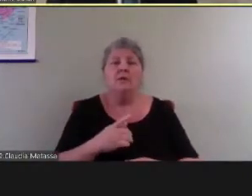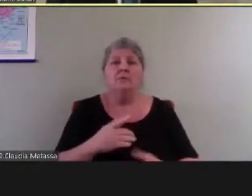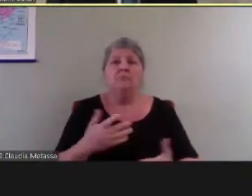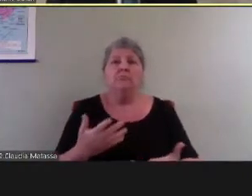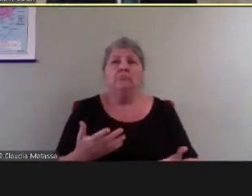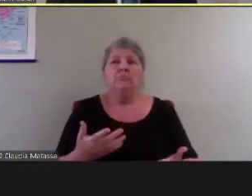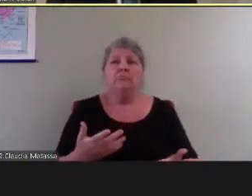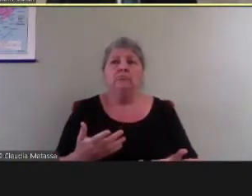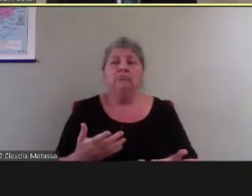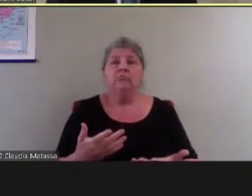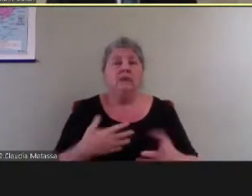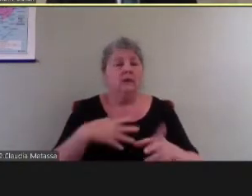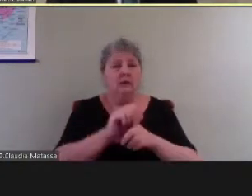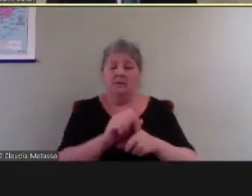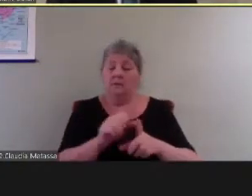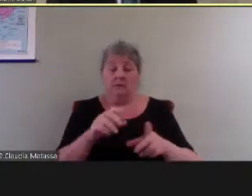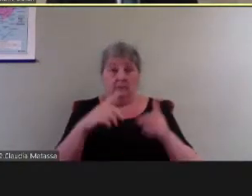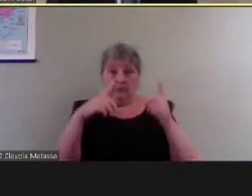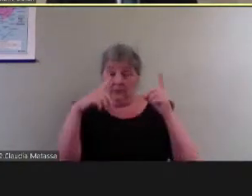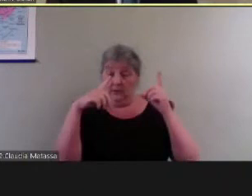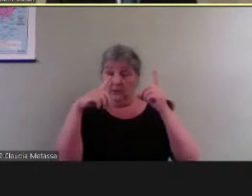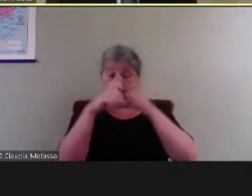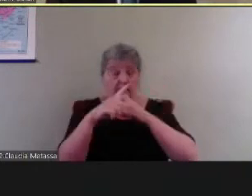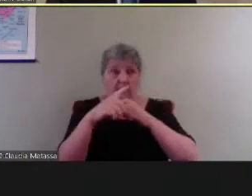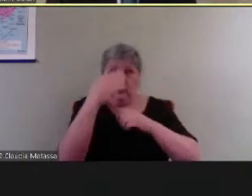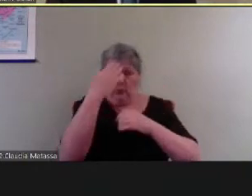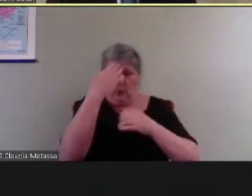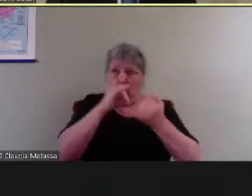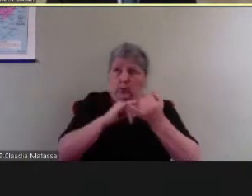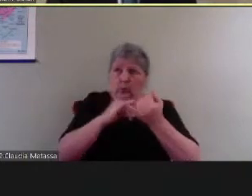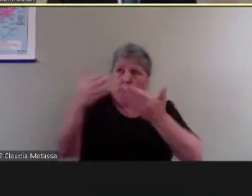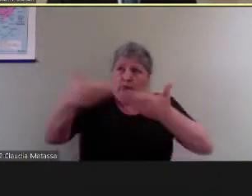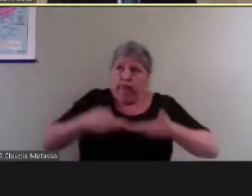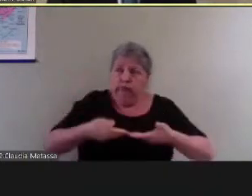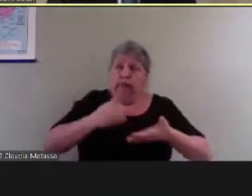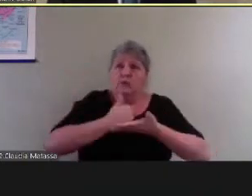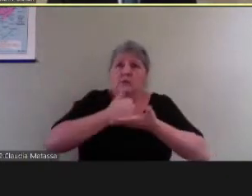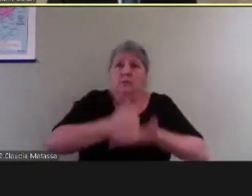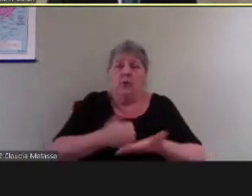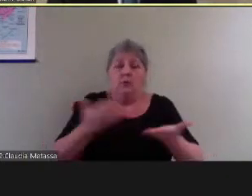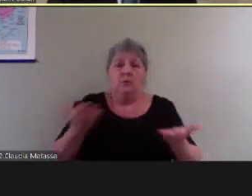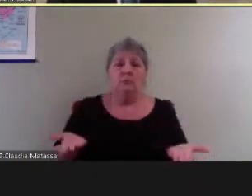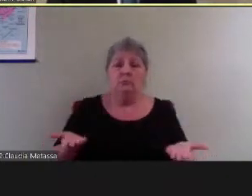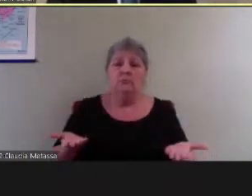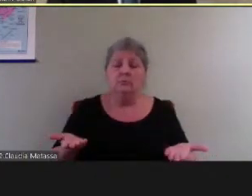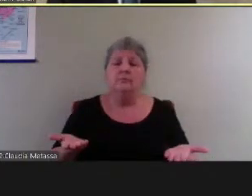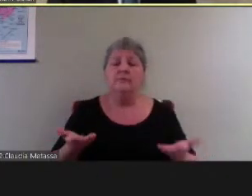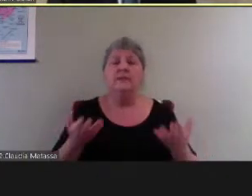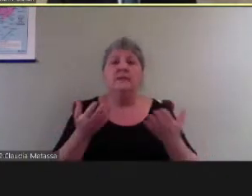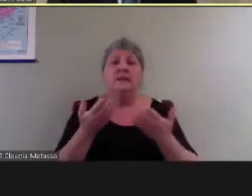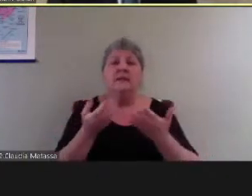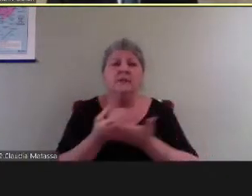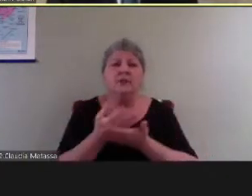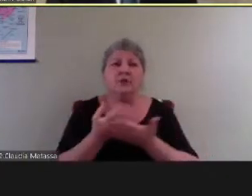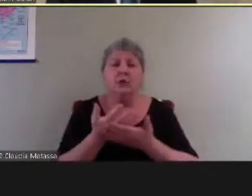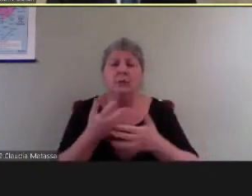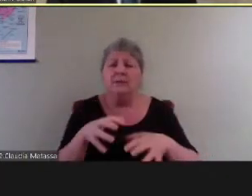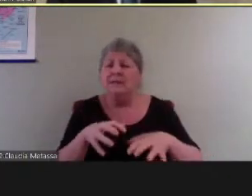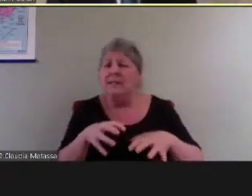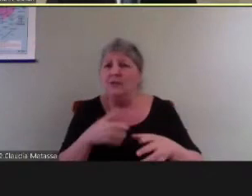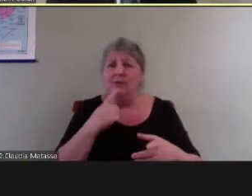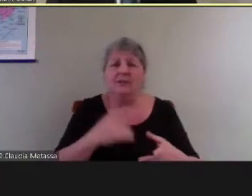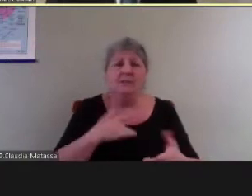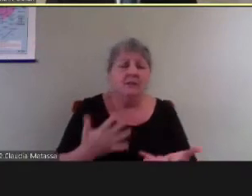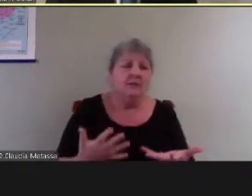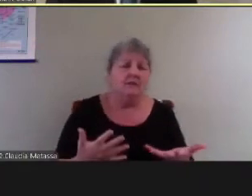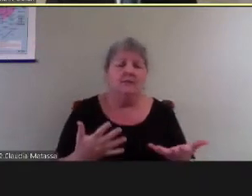they identify that it's difficult to know who to provide these supports to. They describe a tension. The police officers